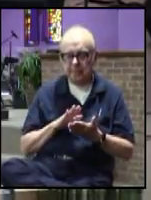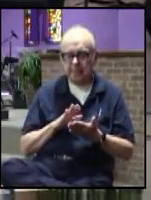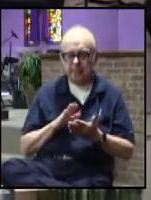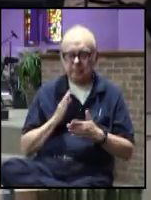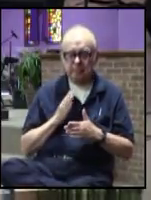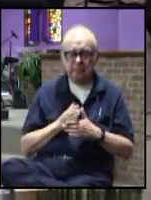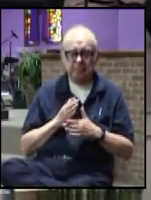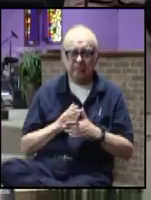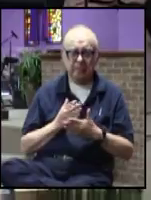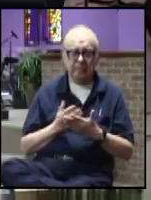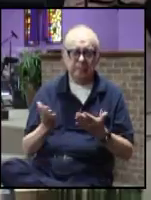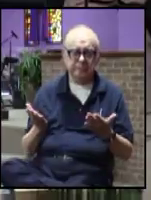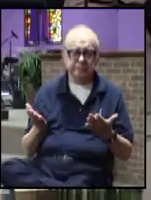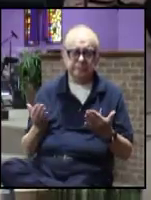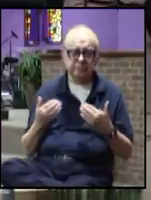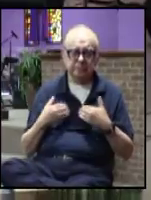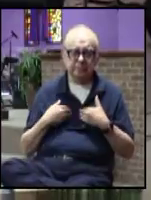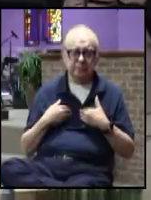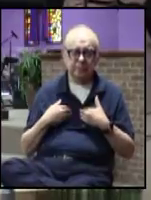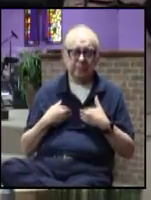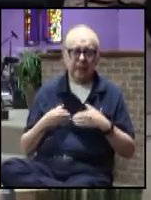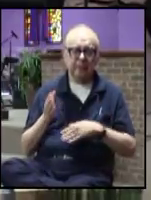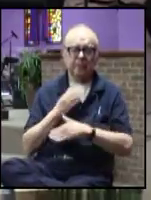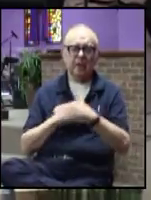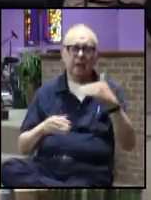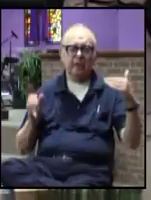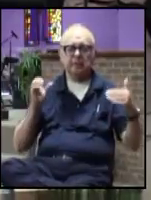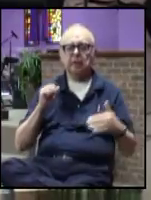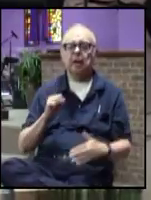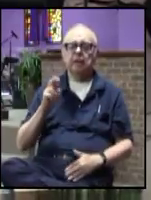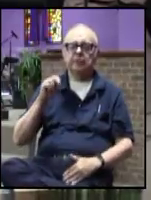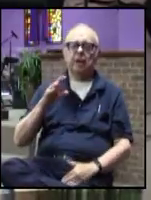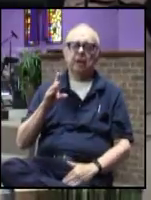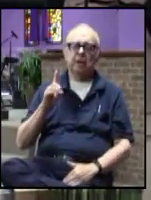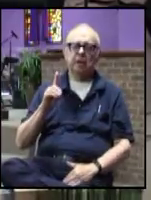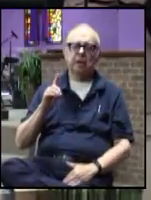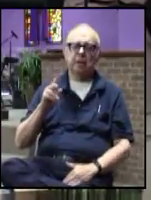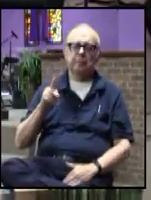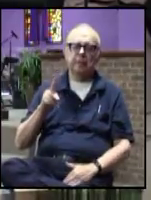little irritants as heavenly sandpaper,